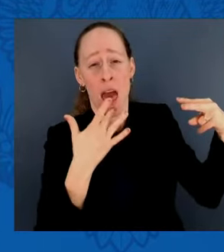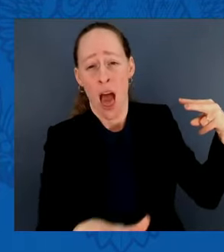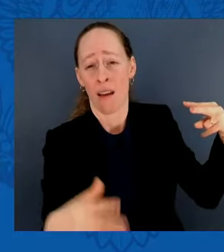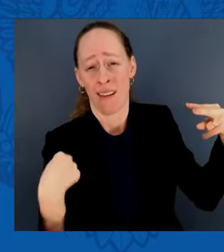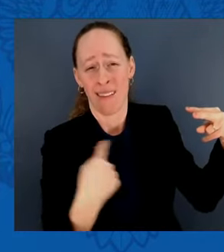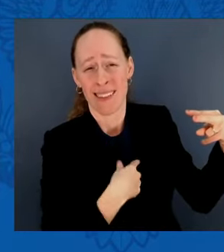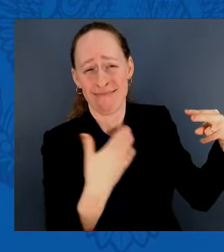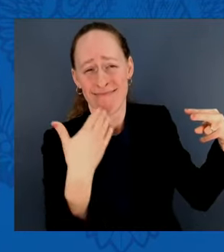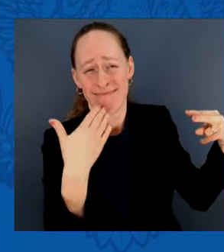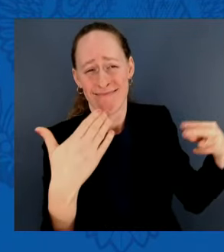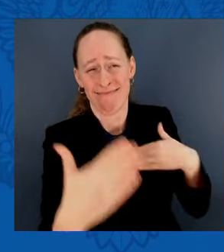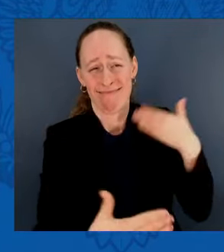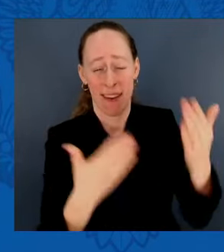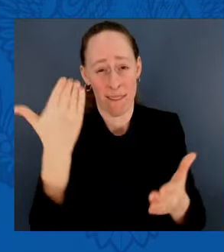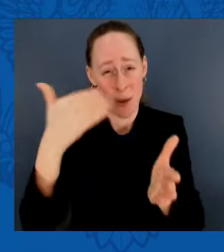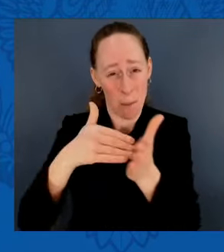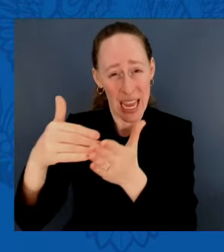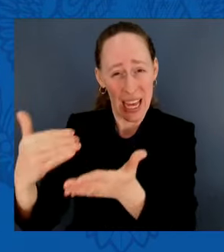Unemployment